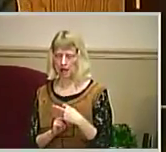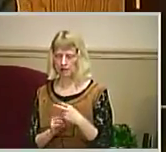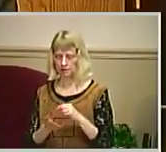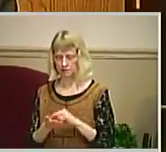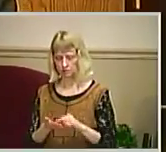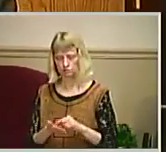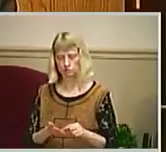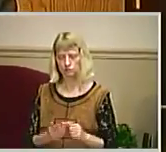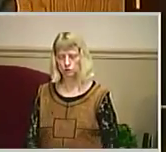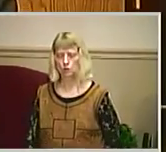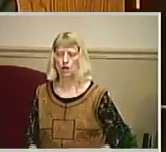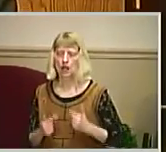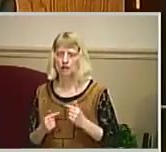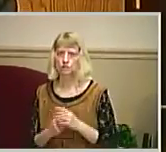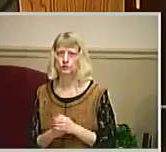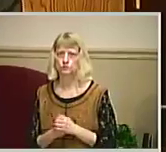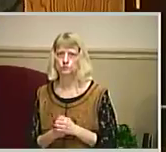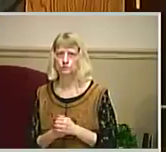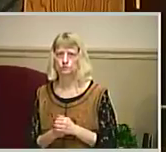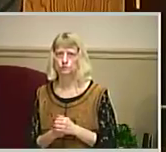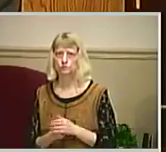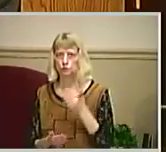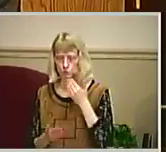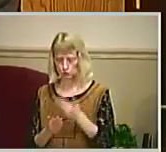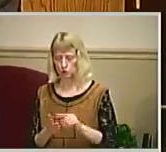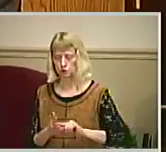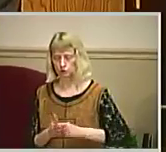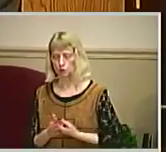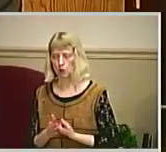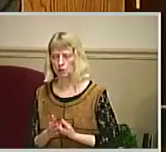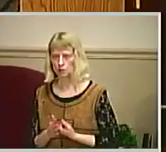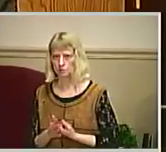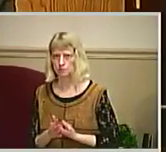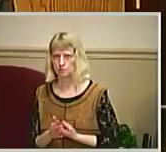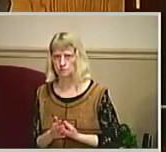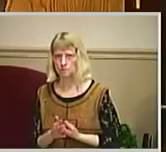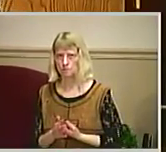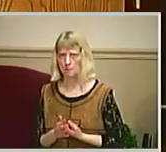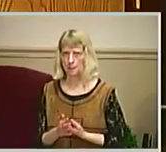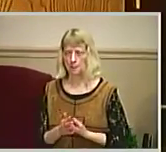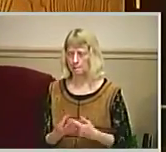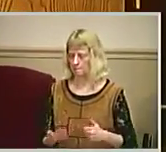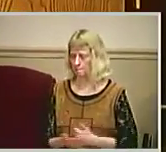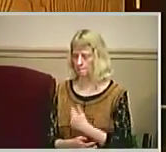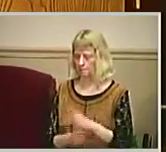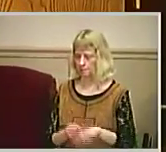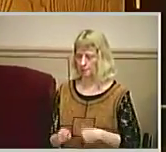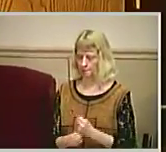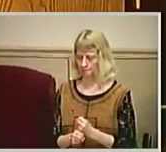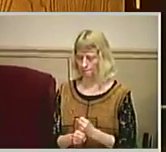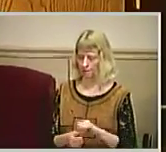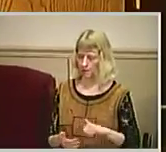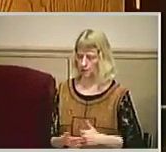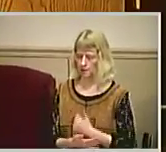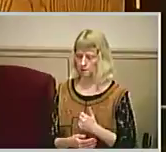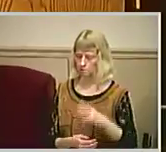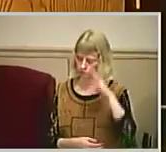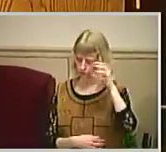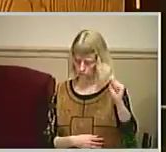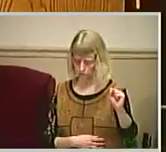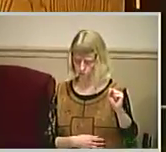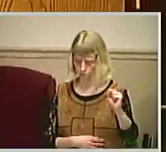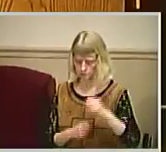to our lives. This is a good time to start at the beginning of a new administration.